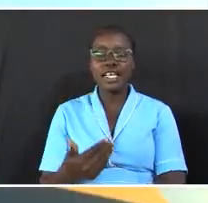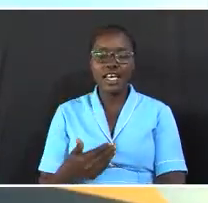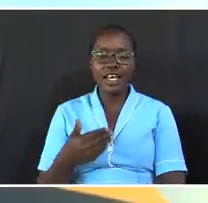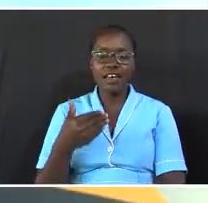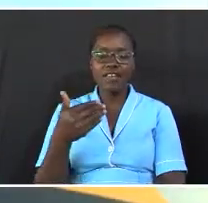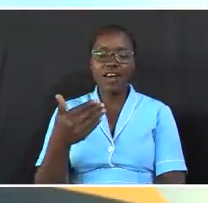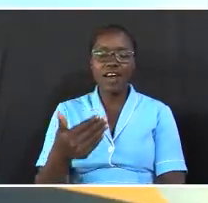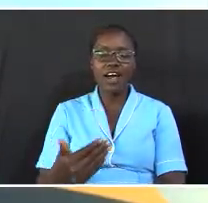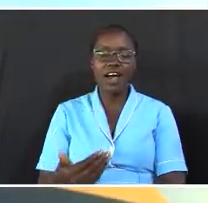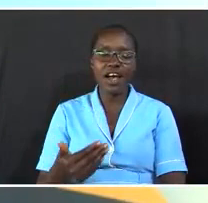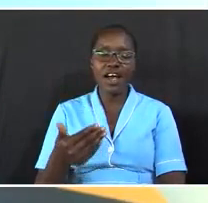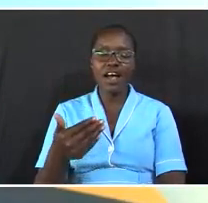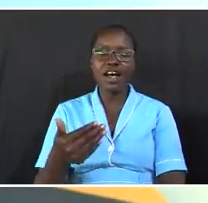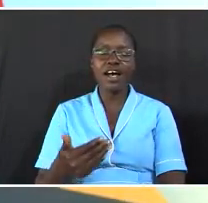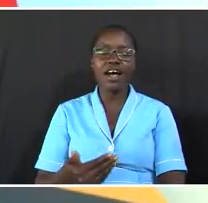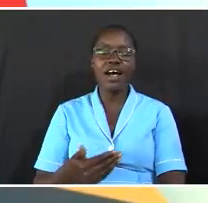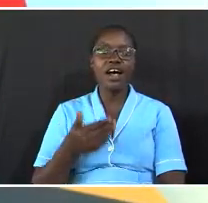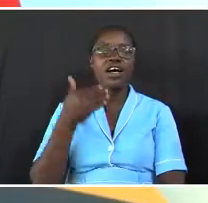has ever